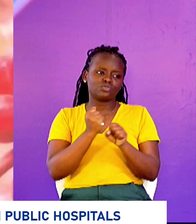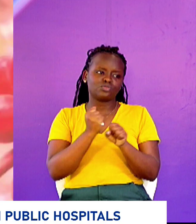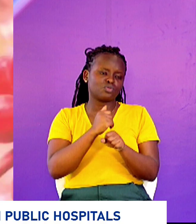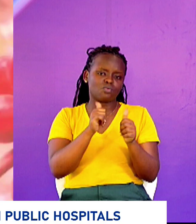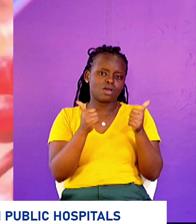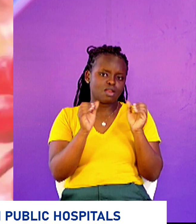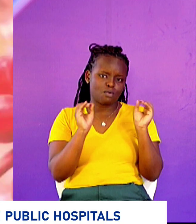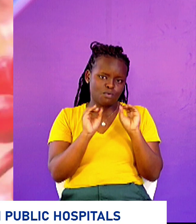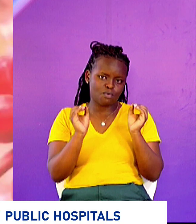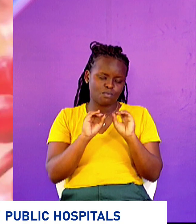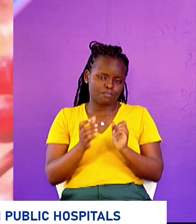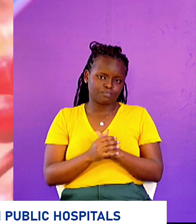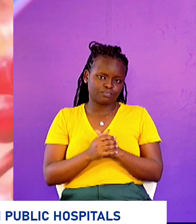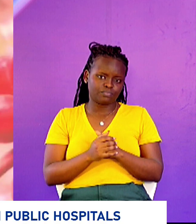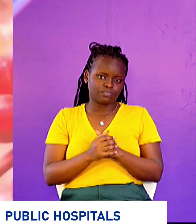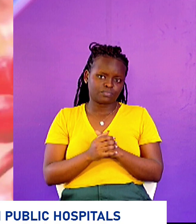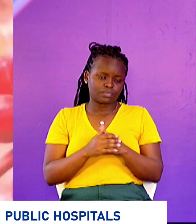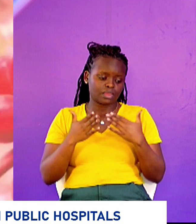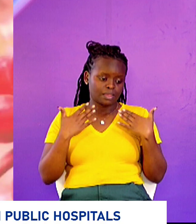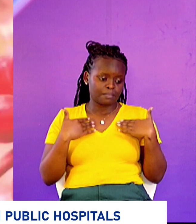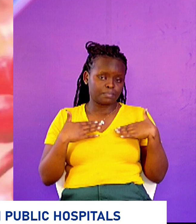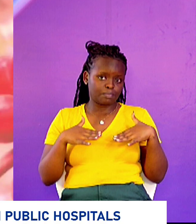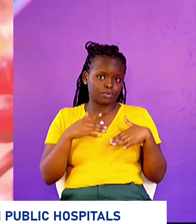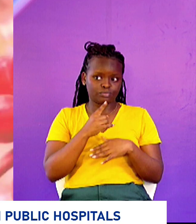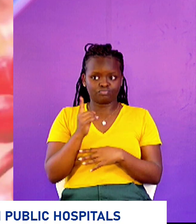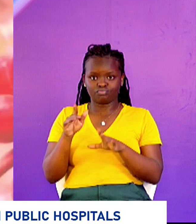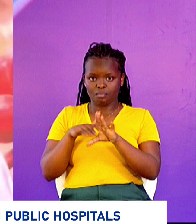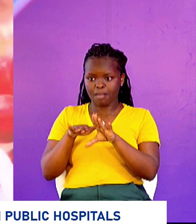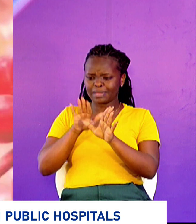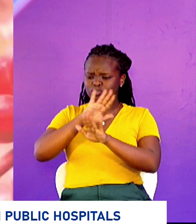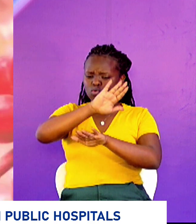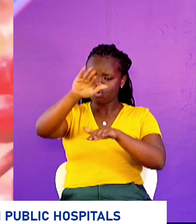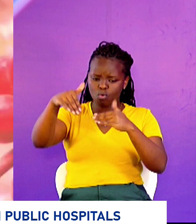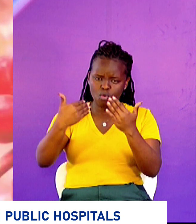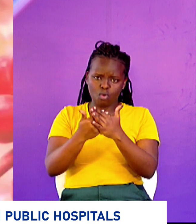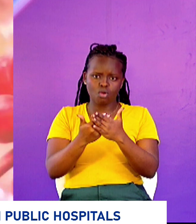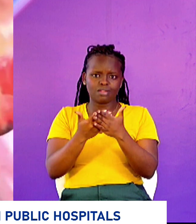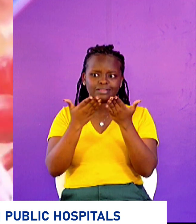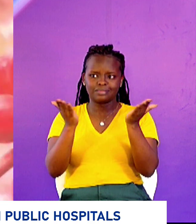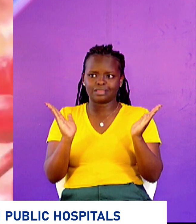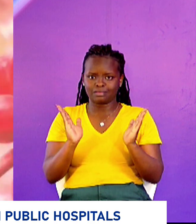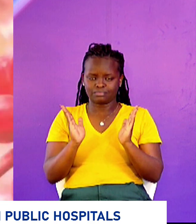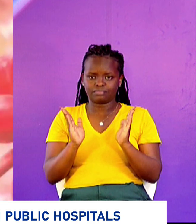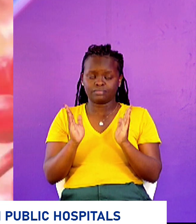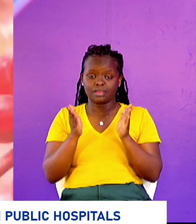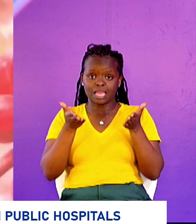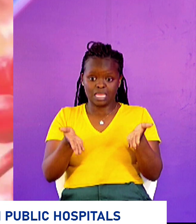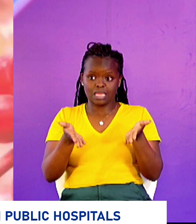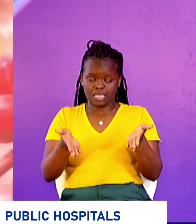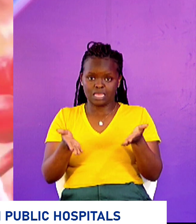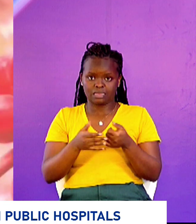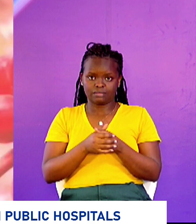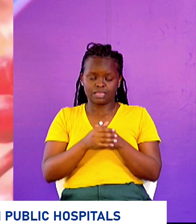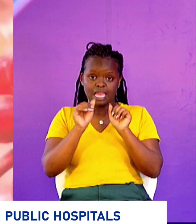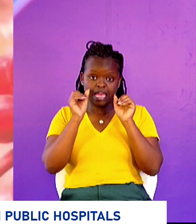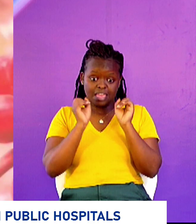hivyo ningeomba wale cooperative, wale members wote wa cooperative ambao wako hapa, kama